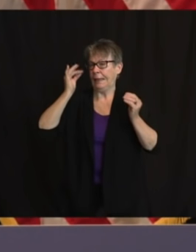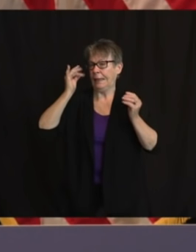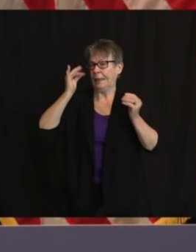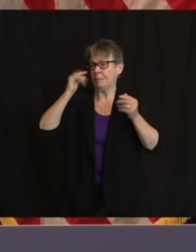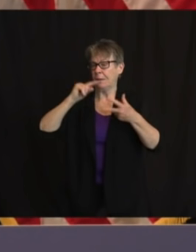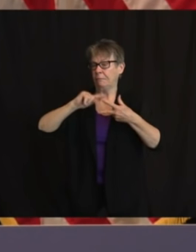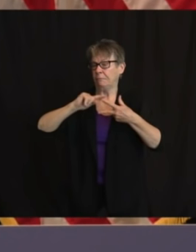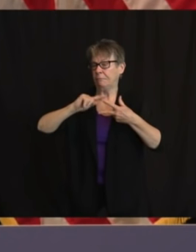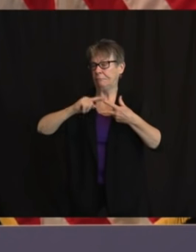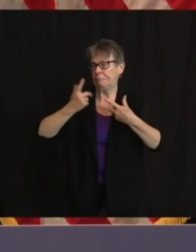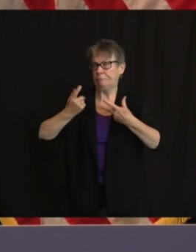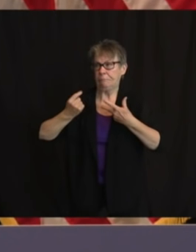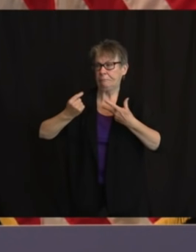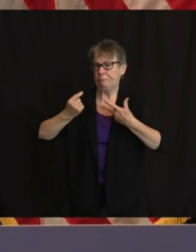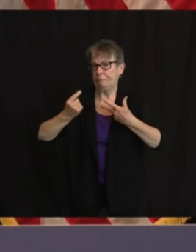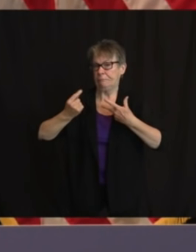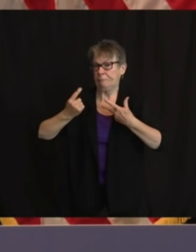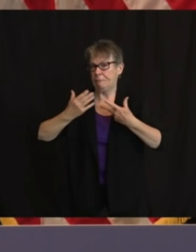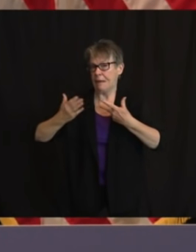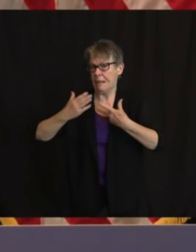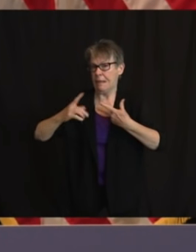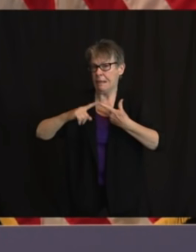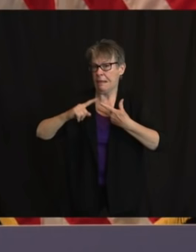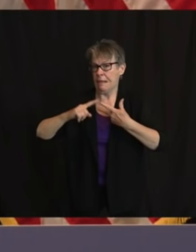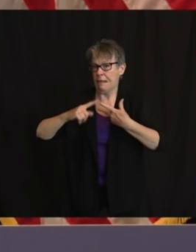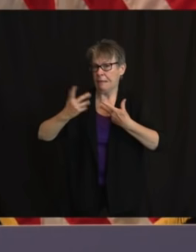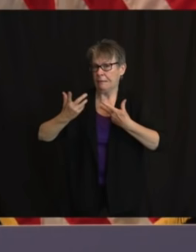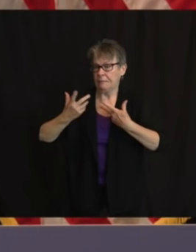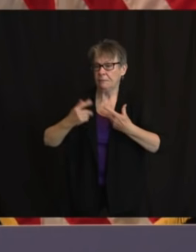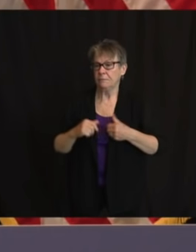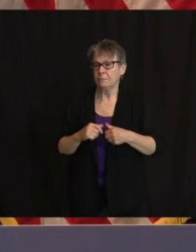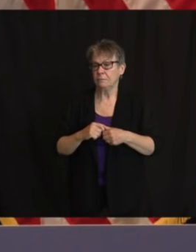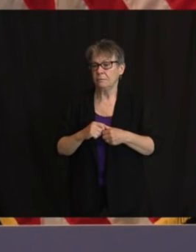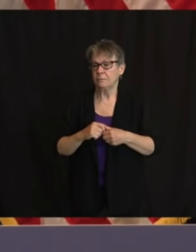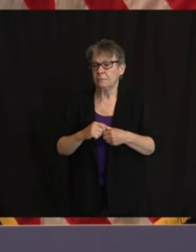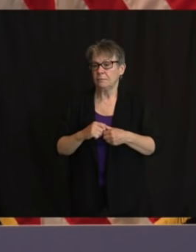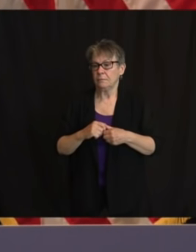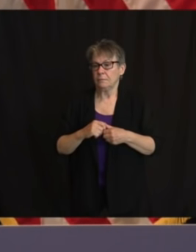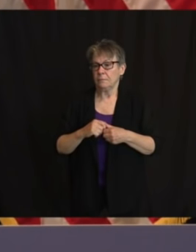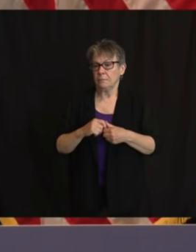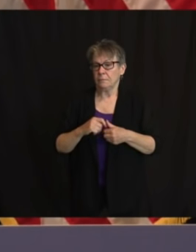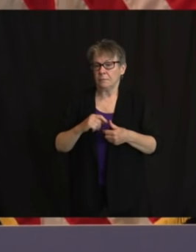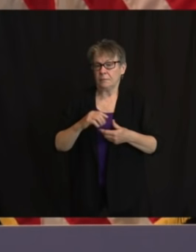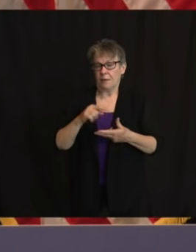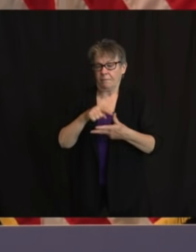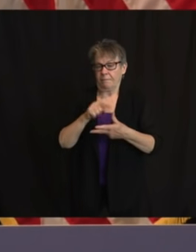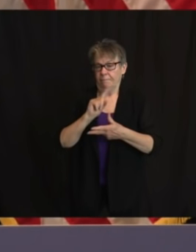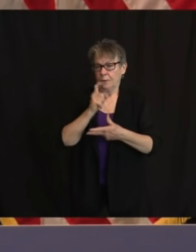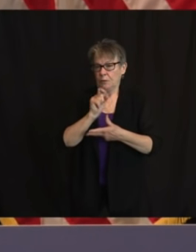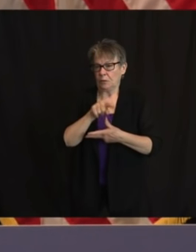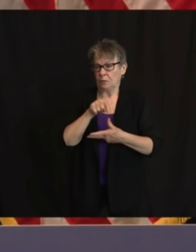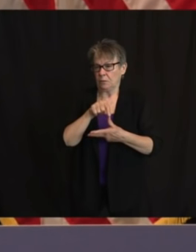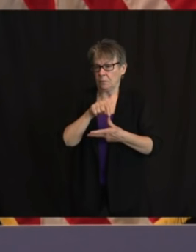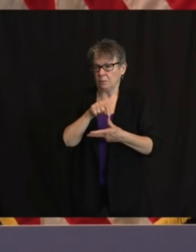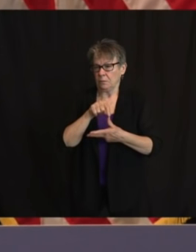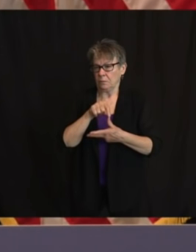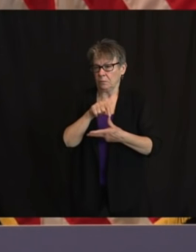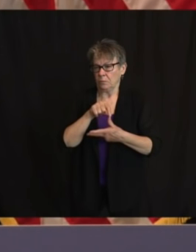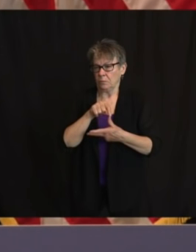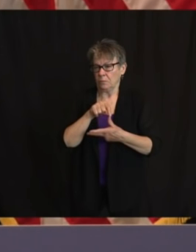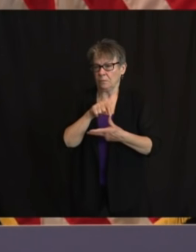to give them a tip of the cap. I would just say the